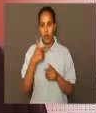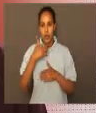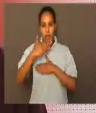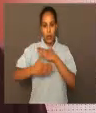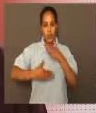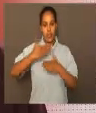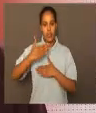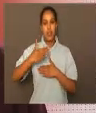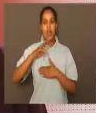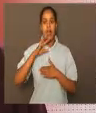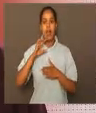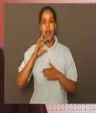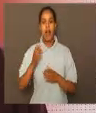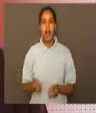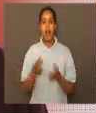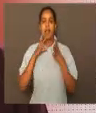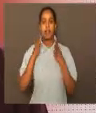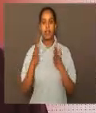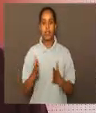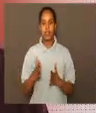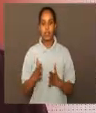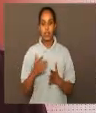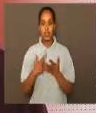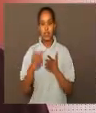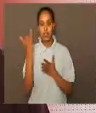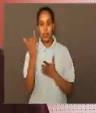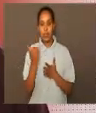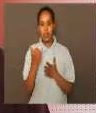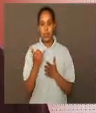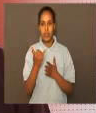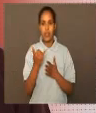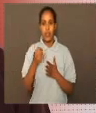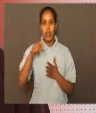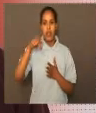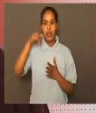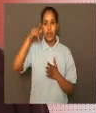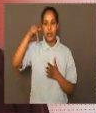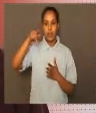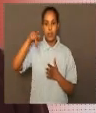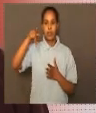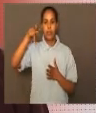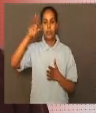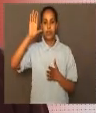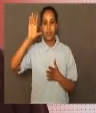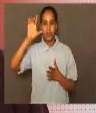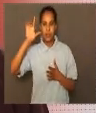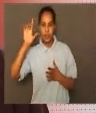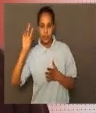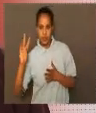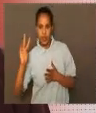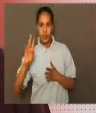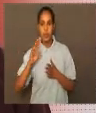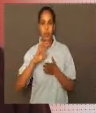call the process hydration. This image shows a potassium chloride